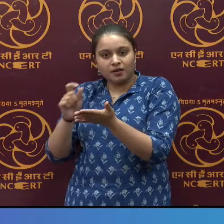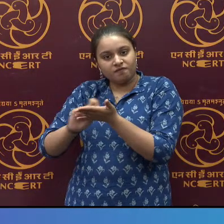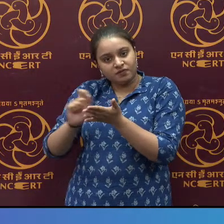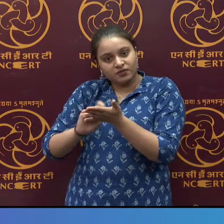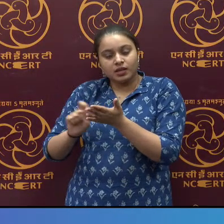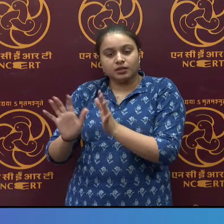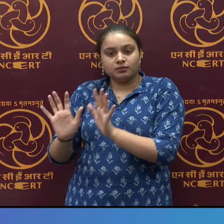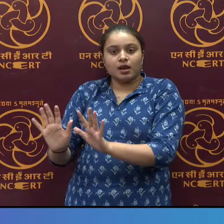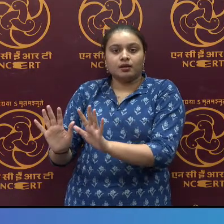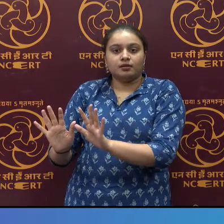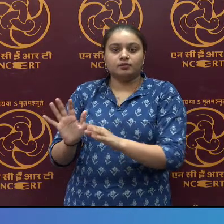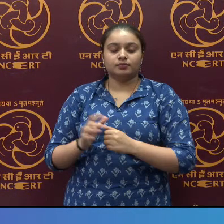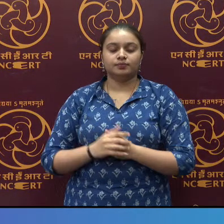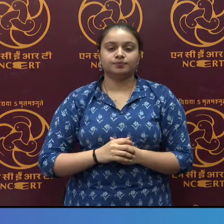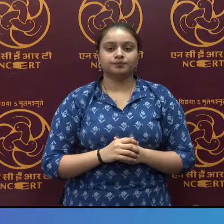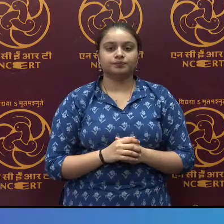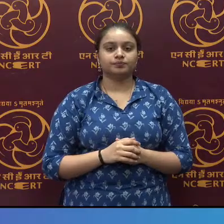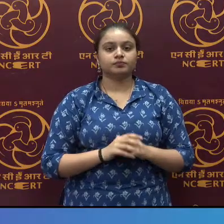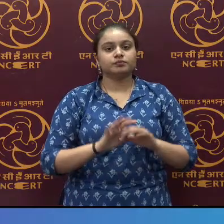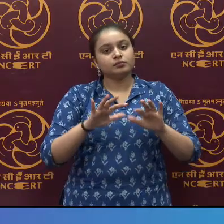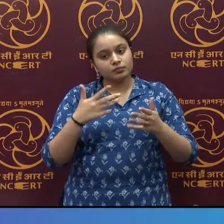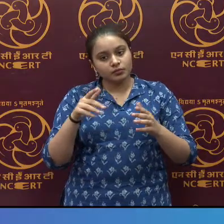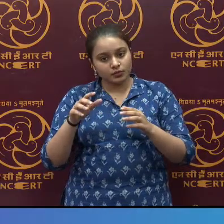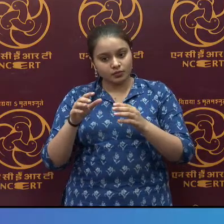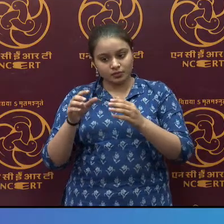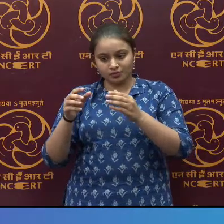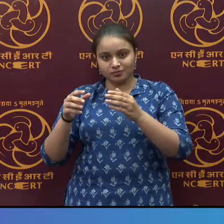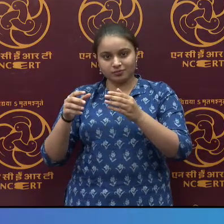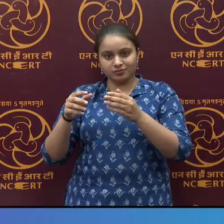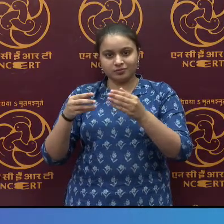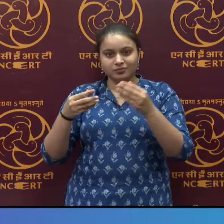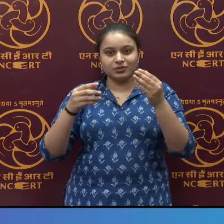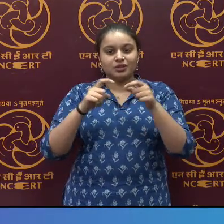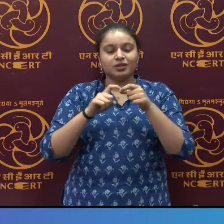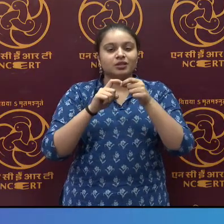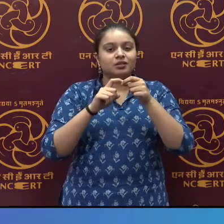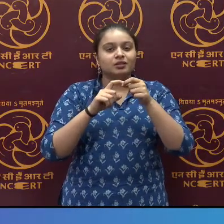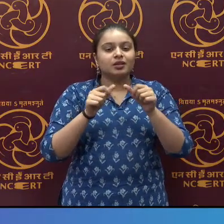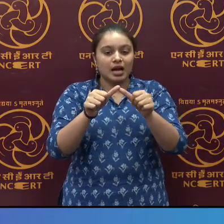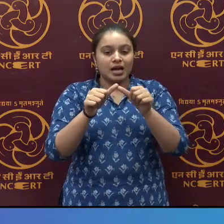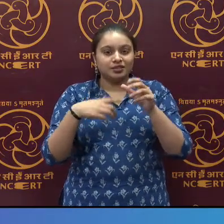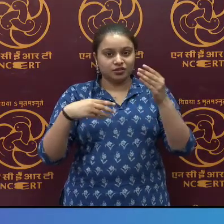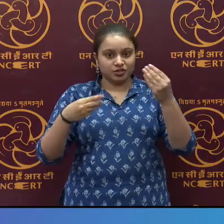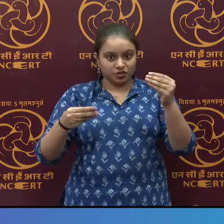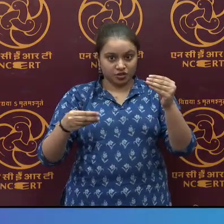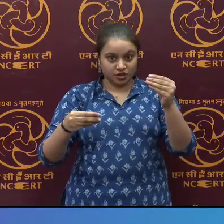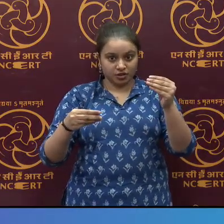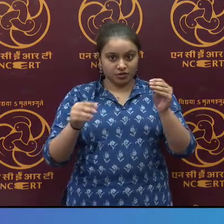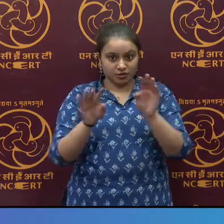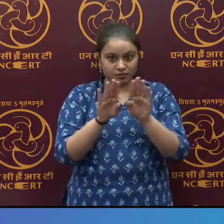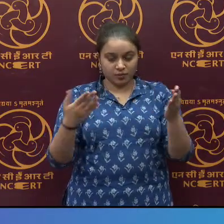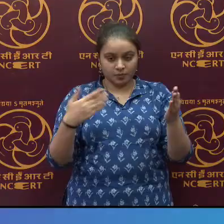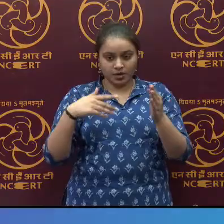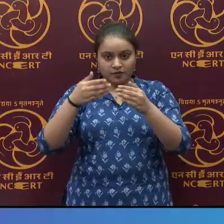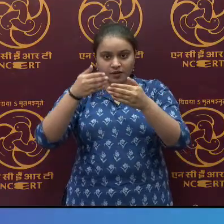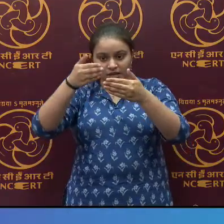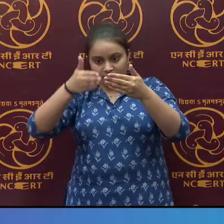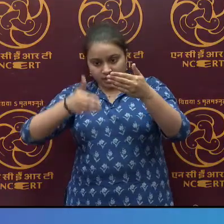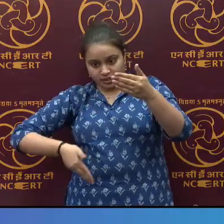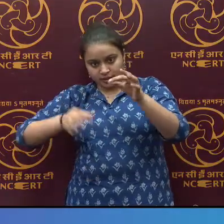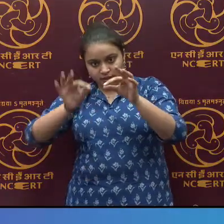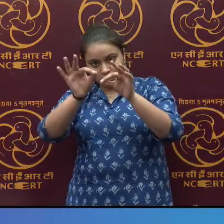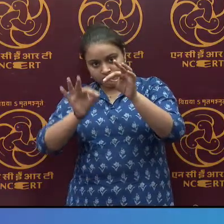on the side in your rough space. You have a rough space in the question paper, answer sheet. If not, just draw a line, create a